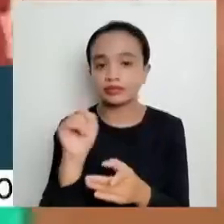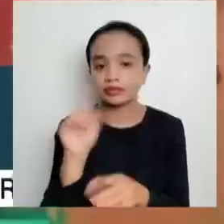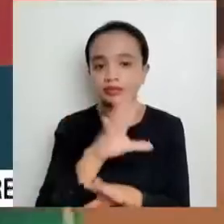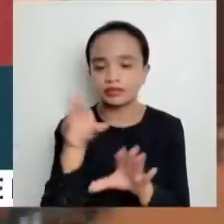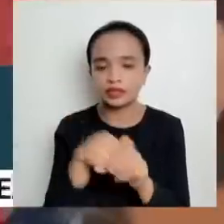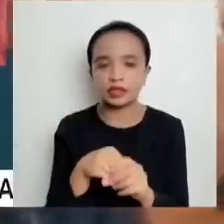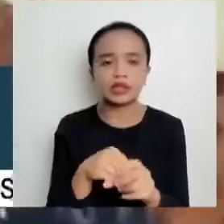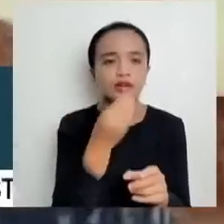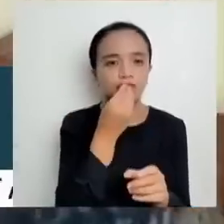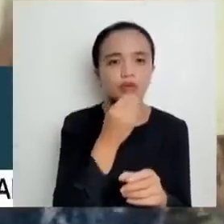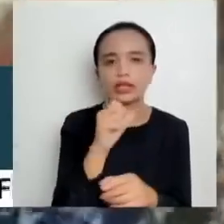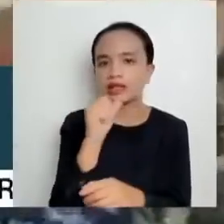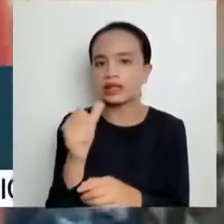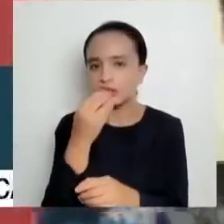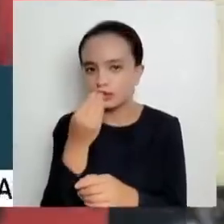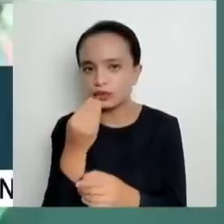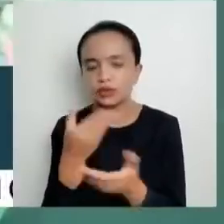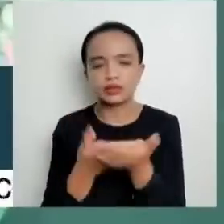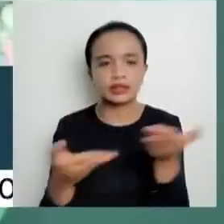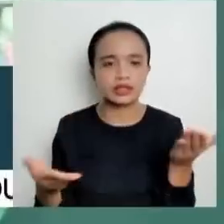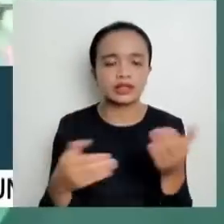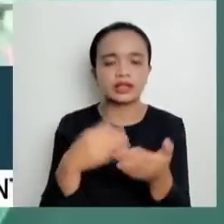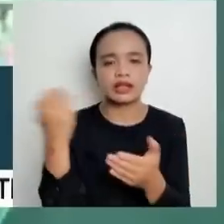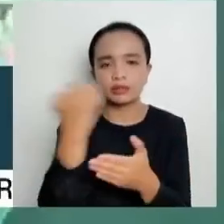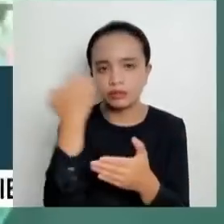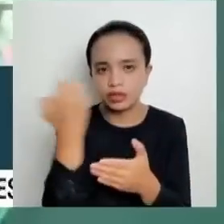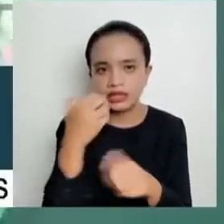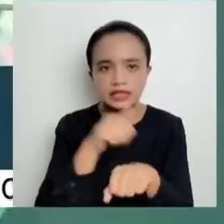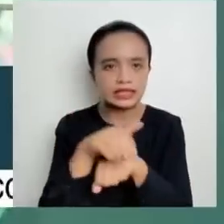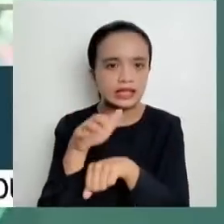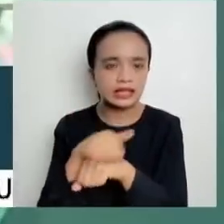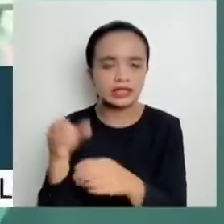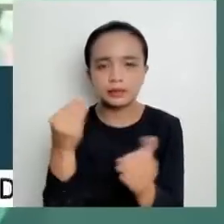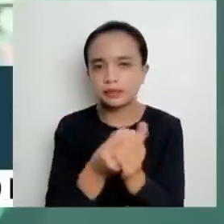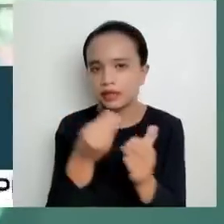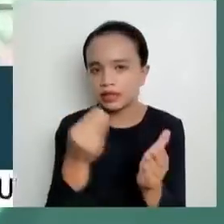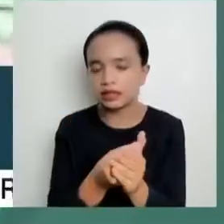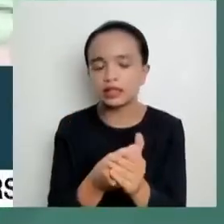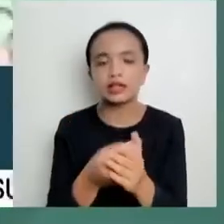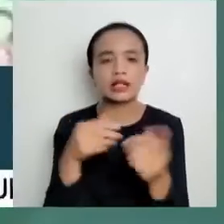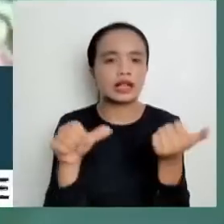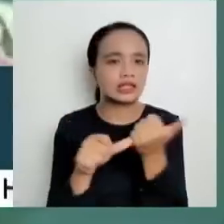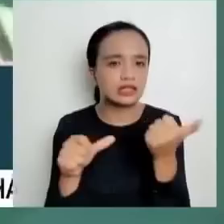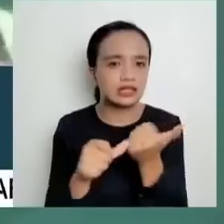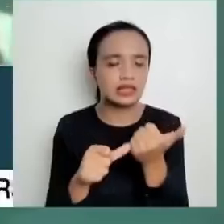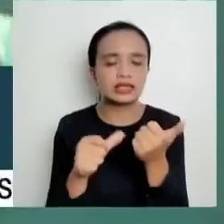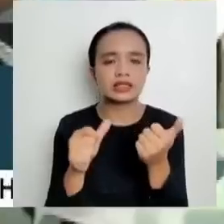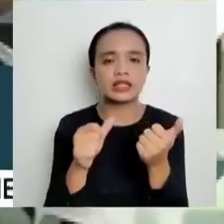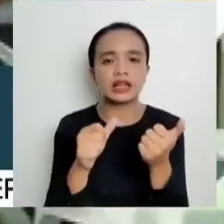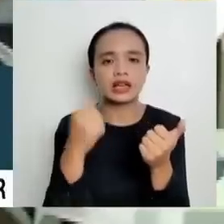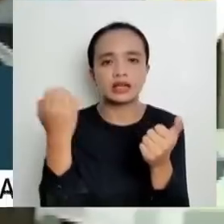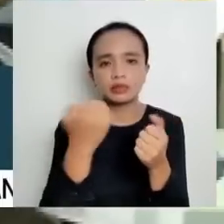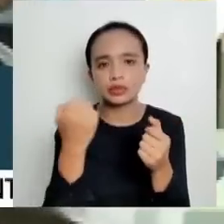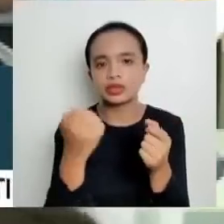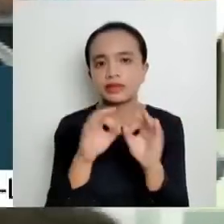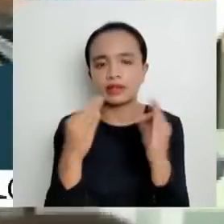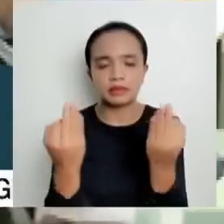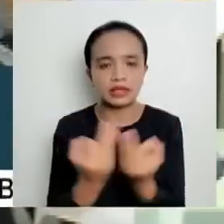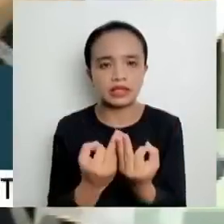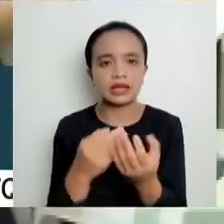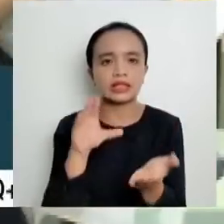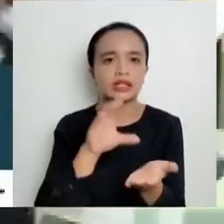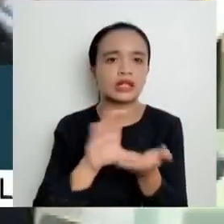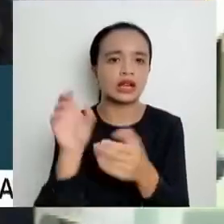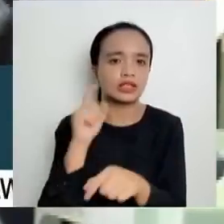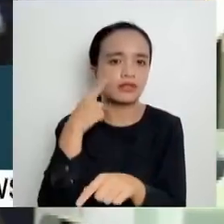items, emergency cash transfers, assistance for individuals in crisis situations, and cash for work. But for one LGU and